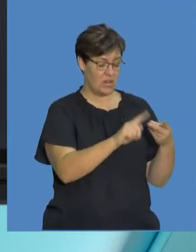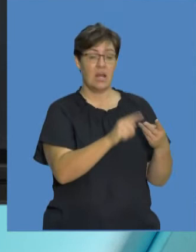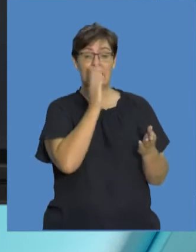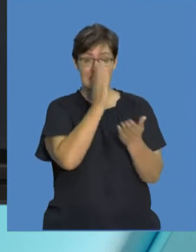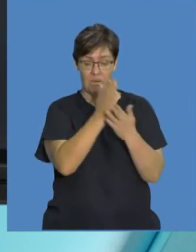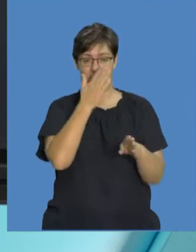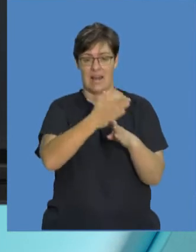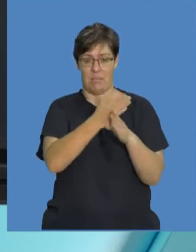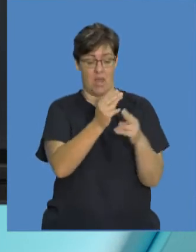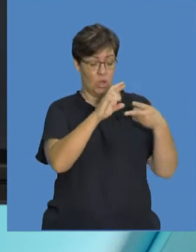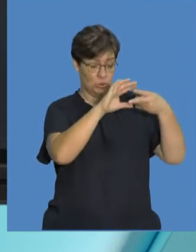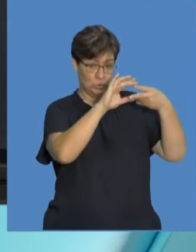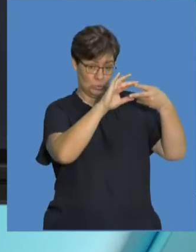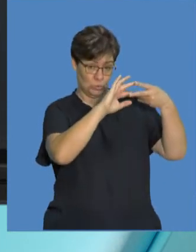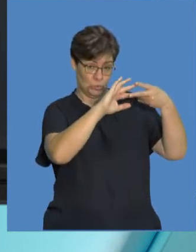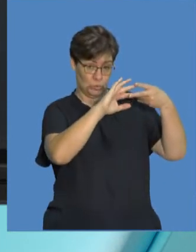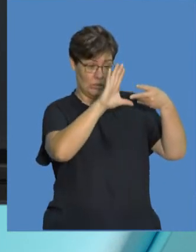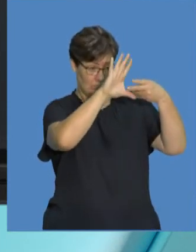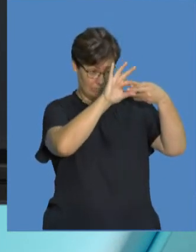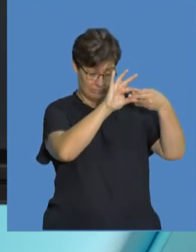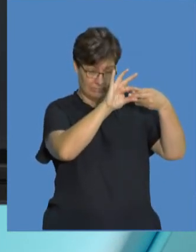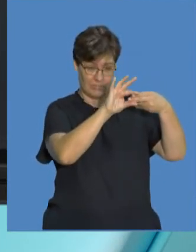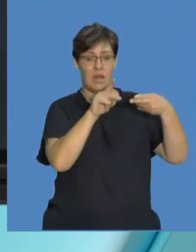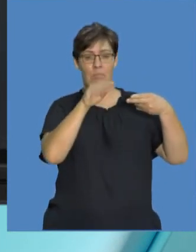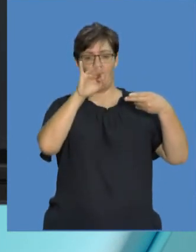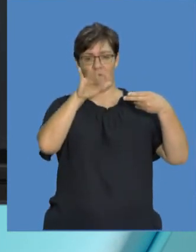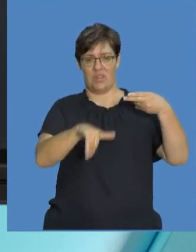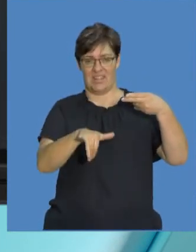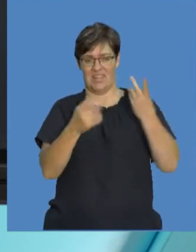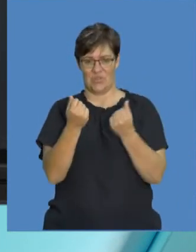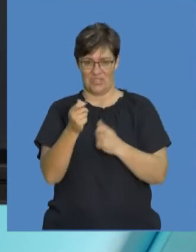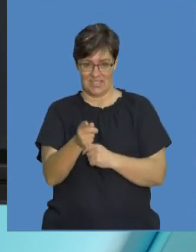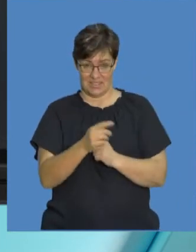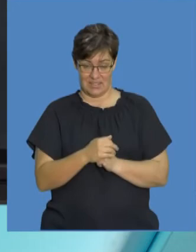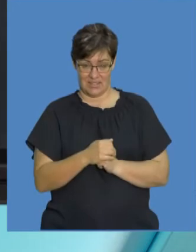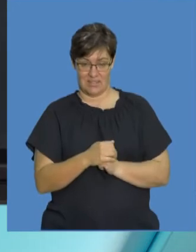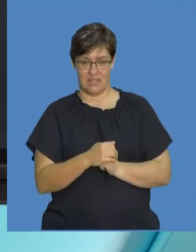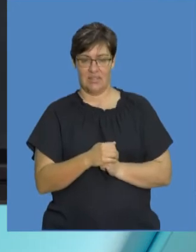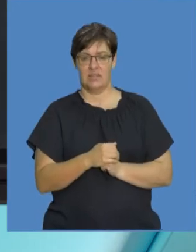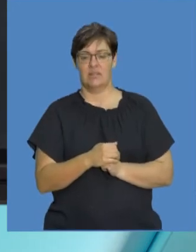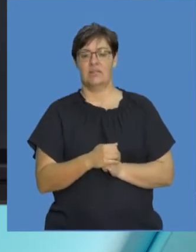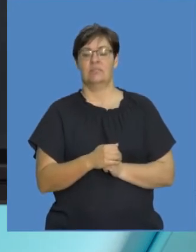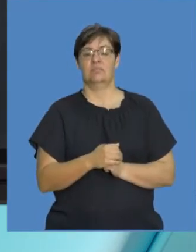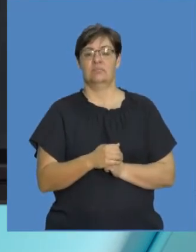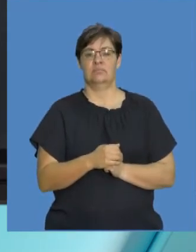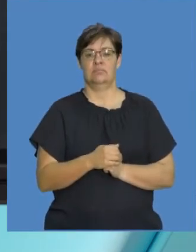direct labor. Those two costs together will give you your primary cost. Okay, then obviously you add it